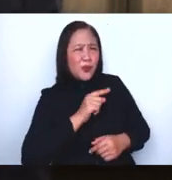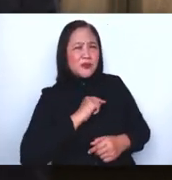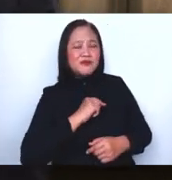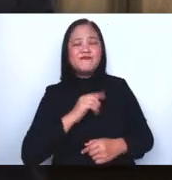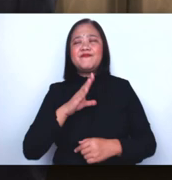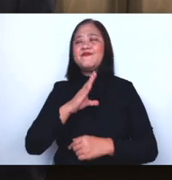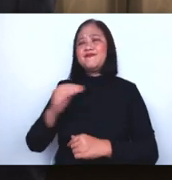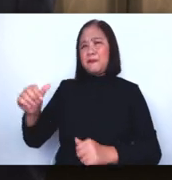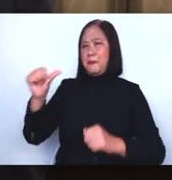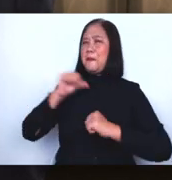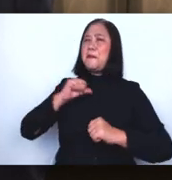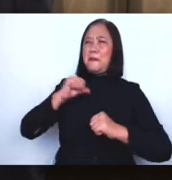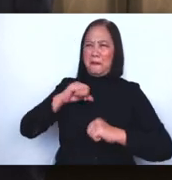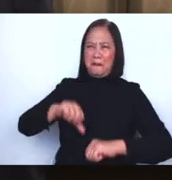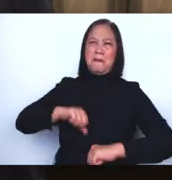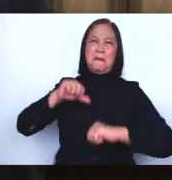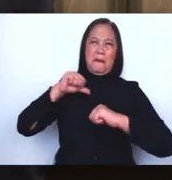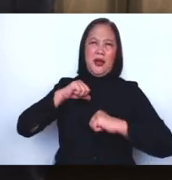guilt. And pride.